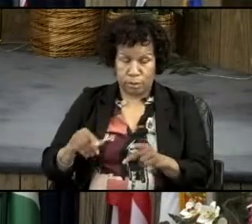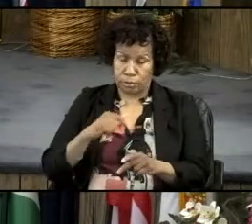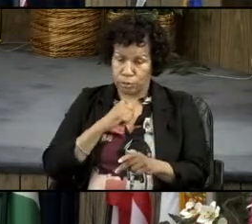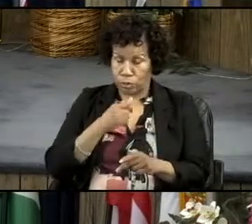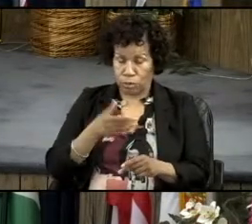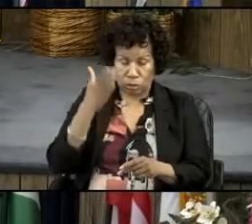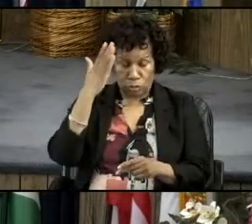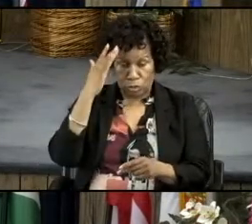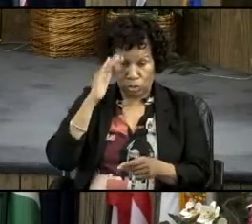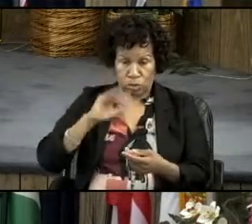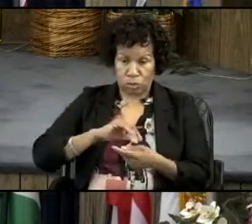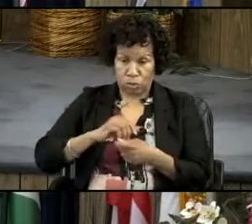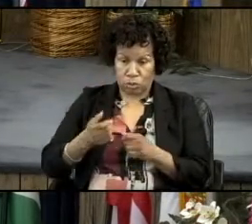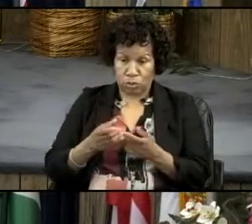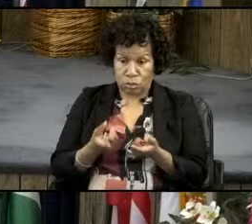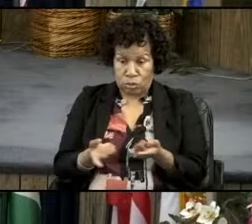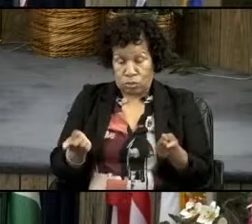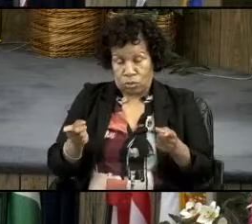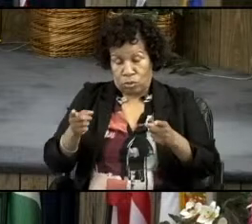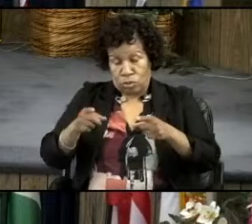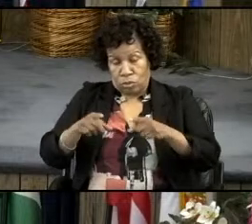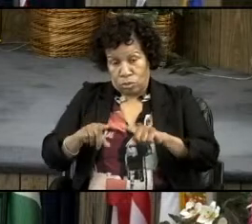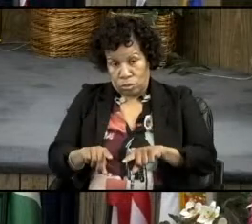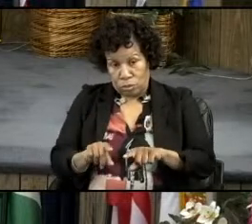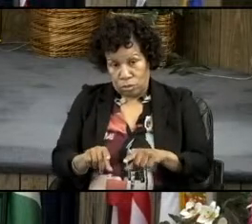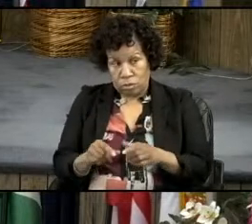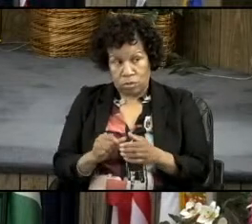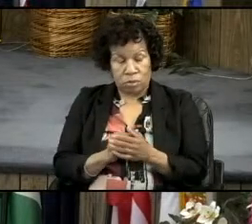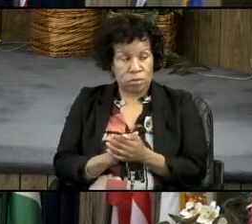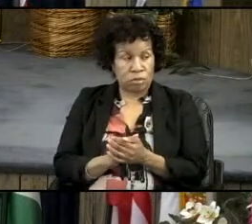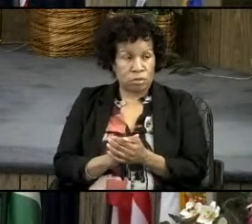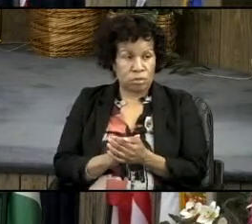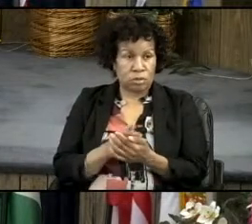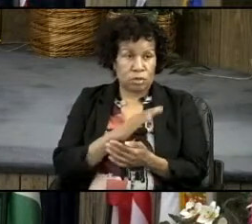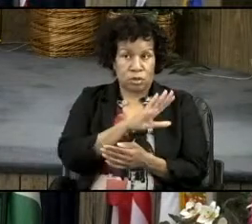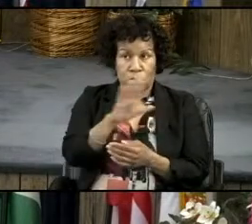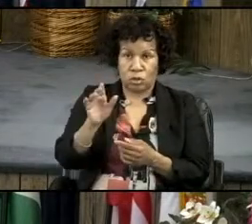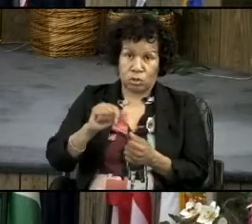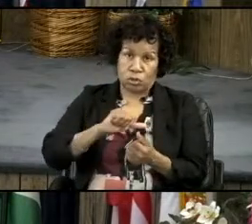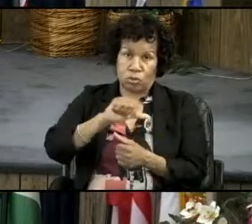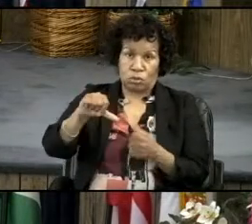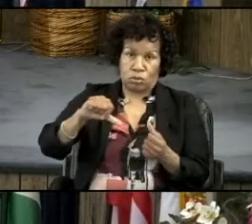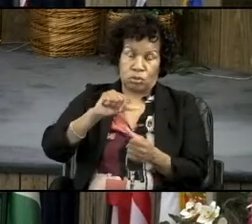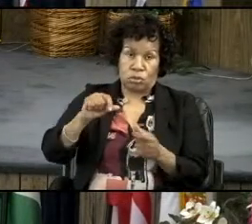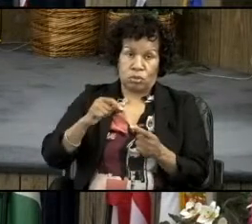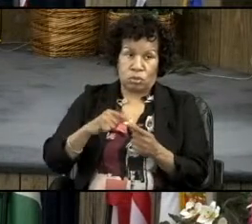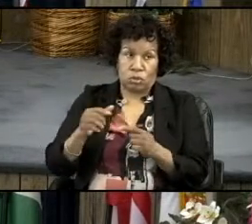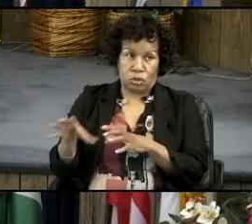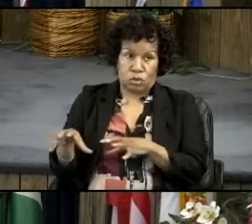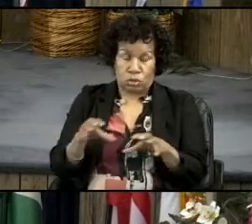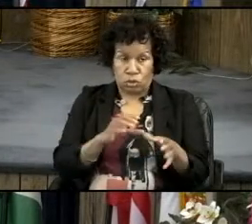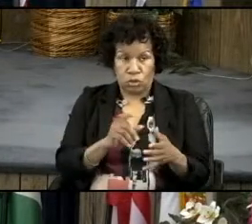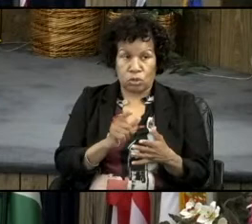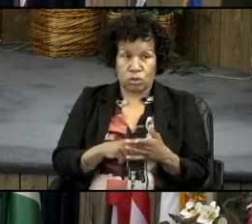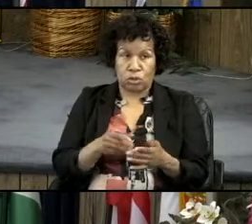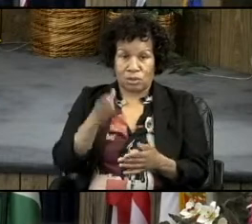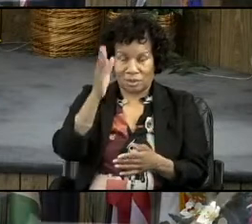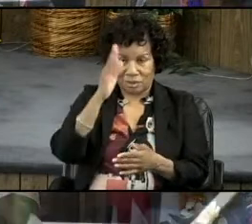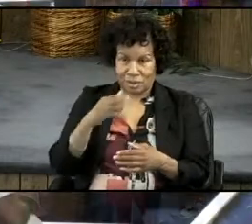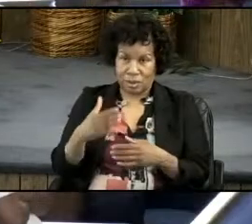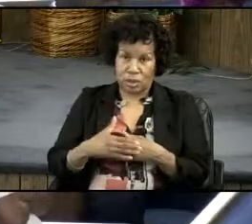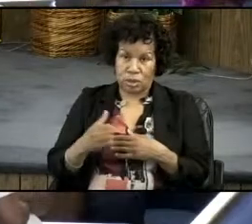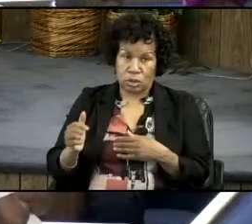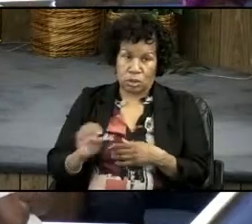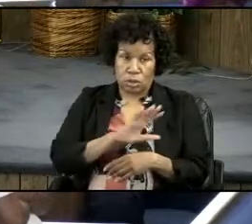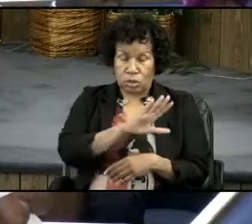happened. They just woke up one day and you were gifted and anointed to do what God called you to do. Here he come.